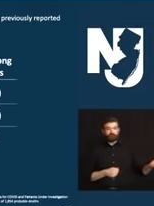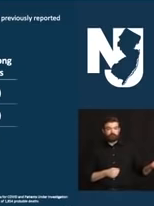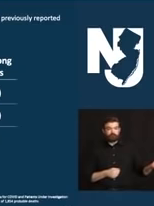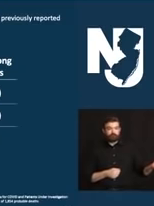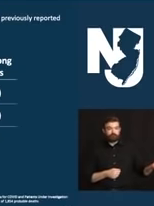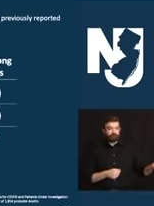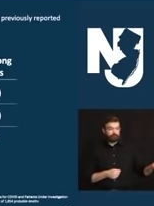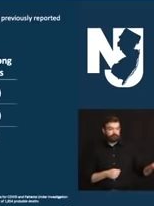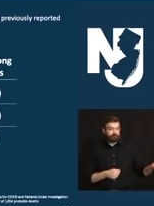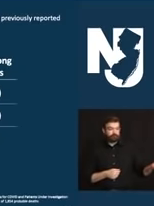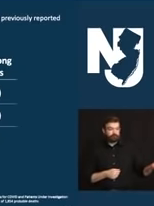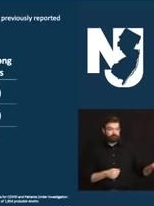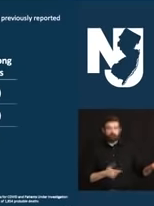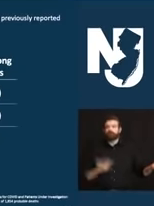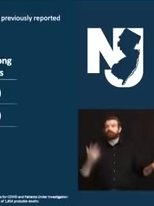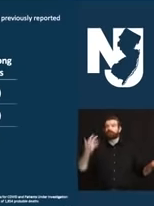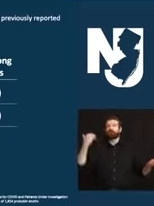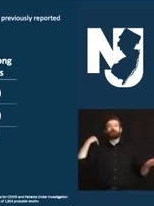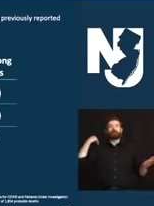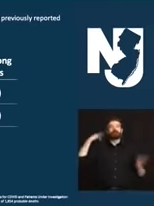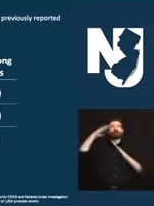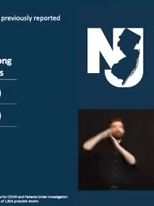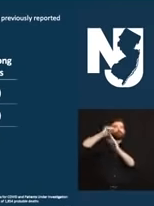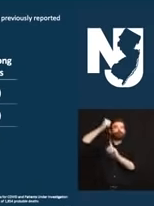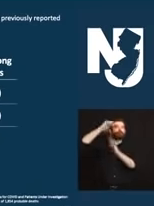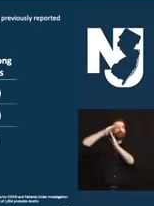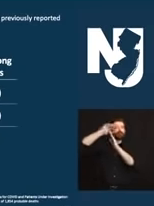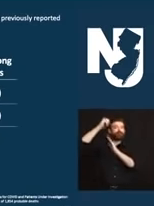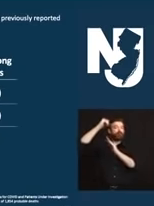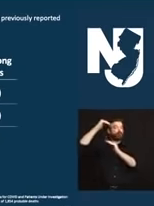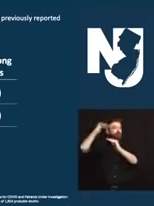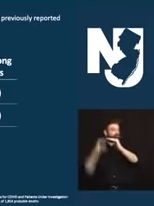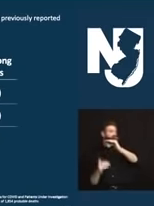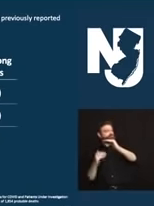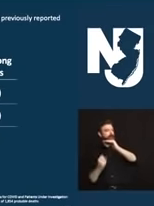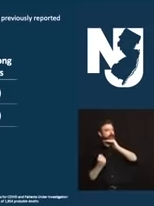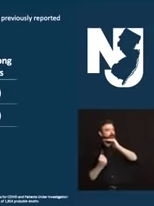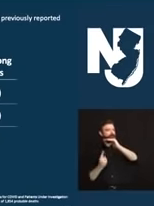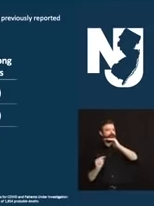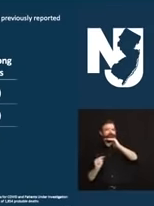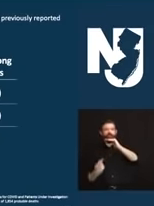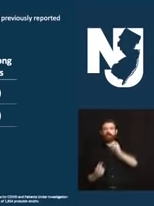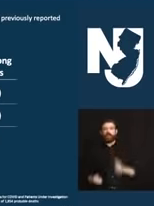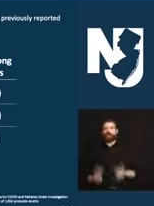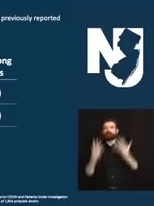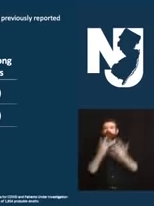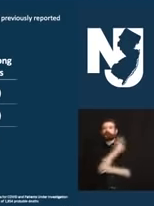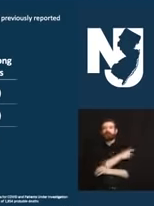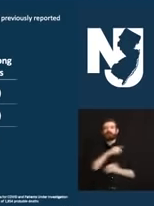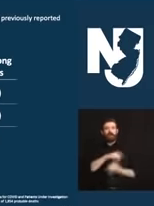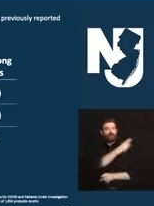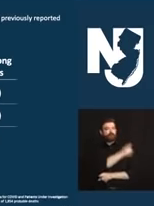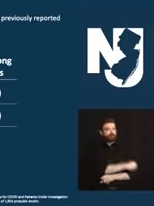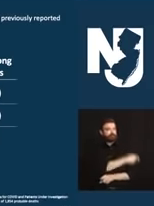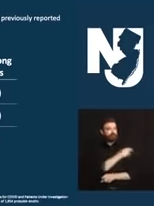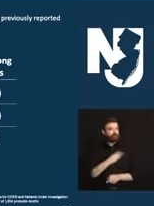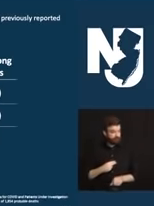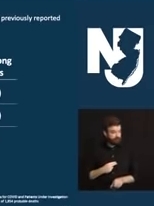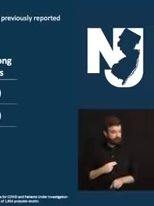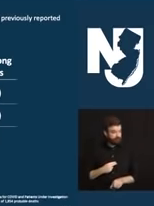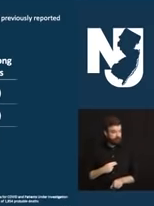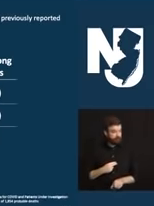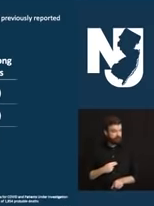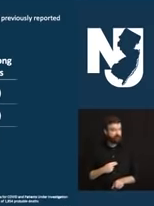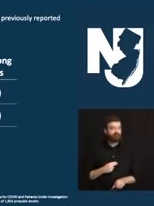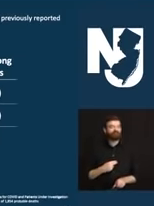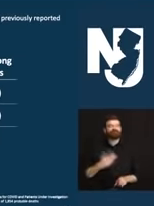hospitals. However, we continue to be a top 5 state in the ultimate toll COVID-19 takes in our communities through